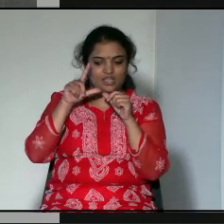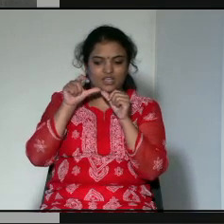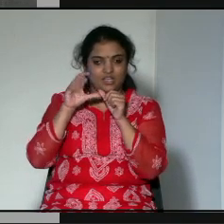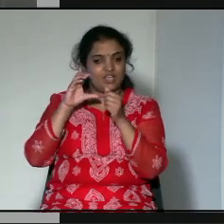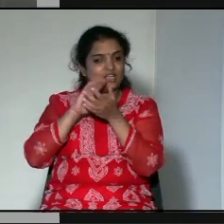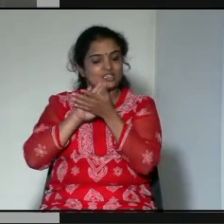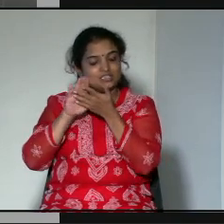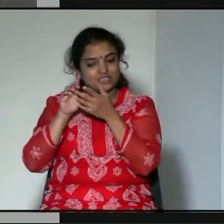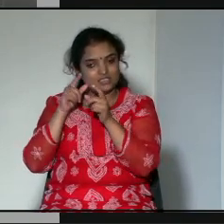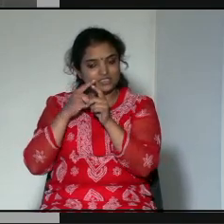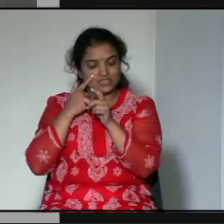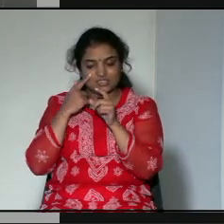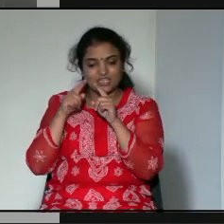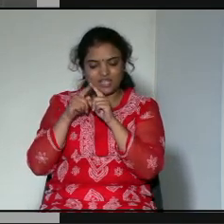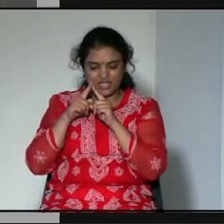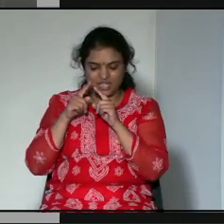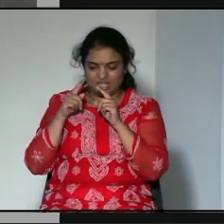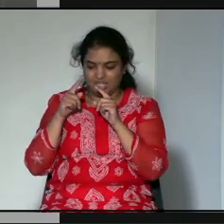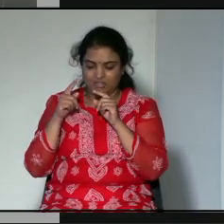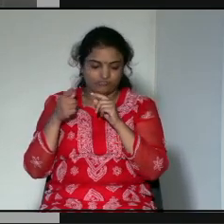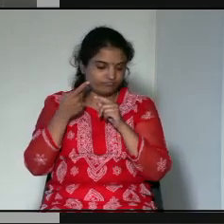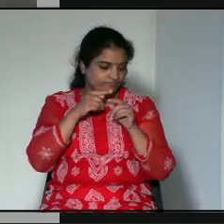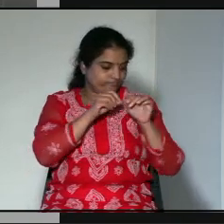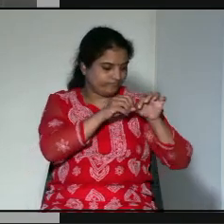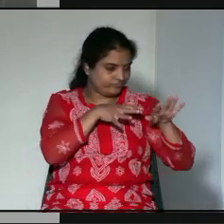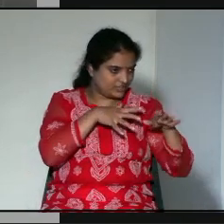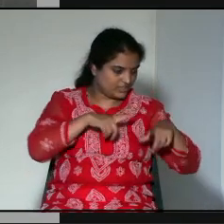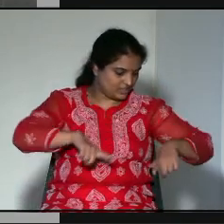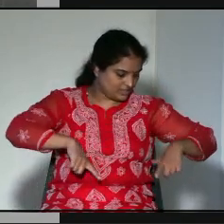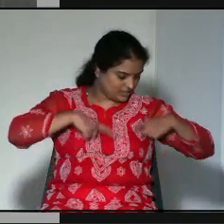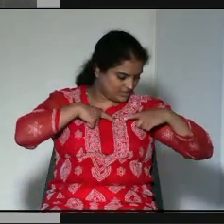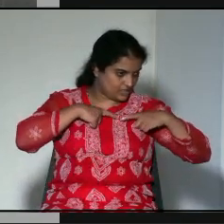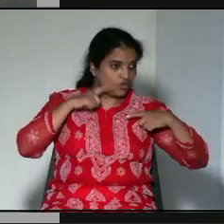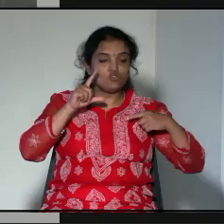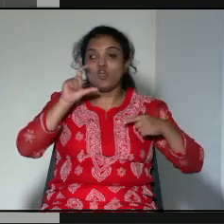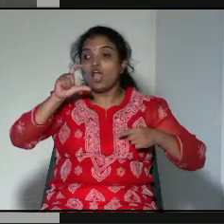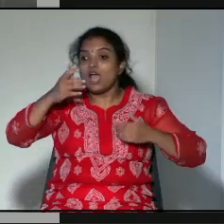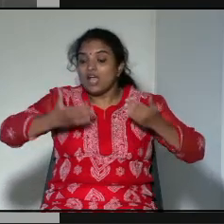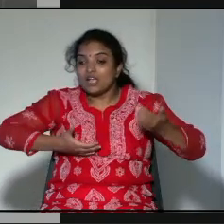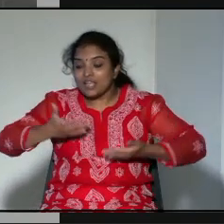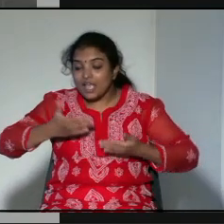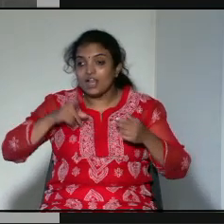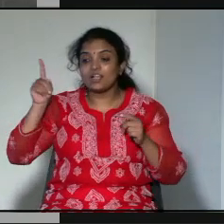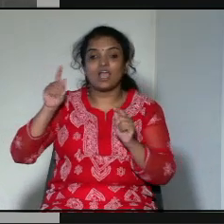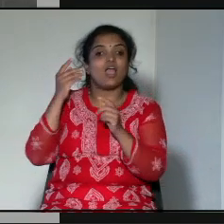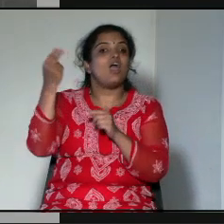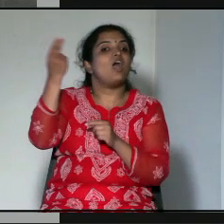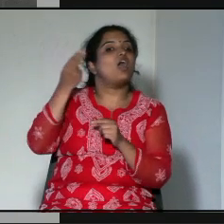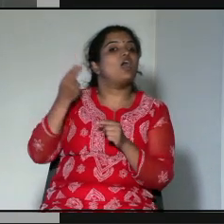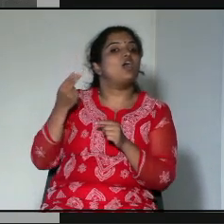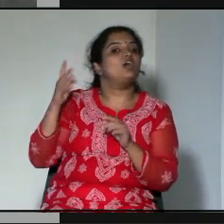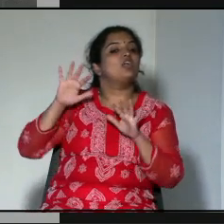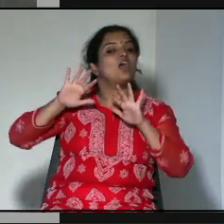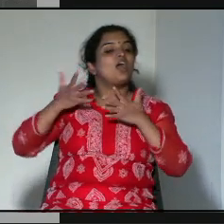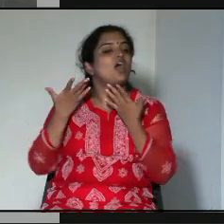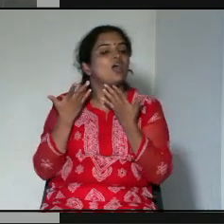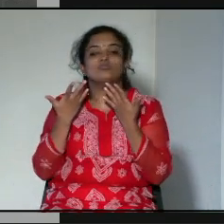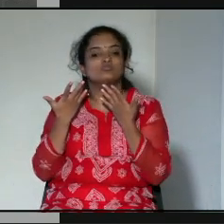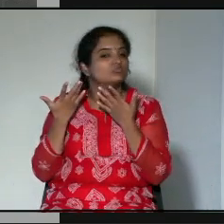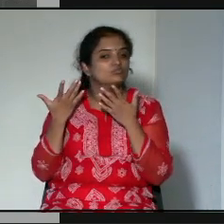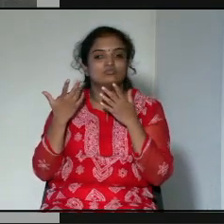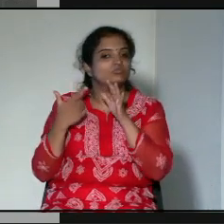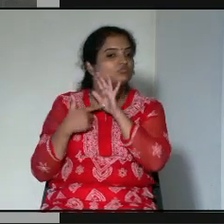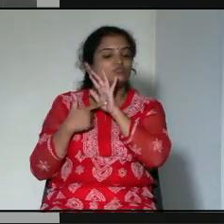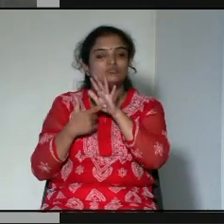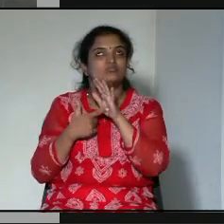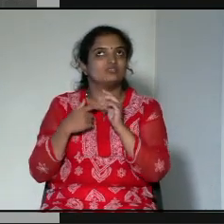an alternative life from the city, Calcutta in an ever-expanding art world was ever present in her life, and we